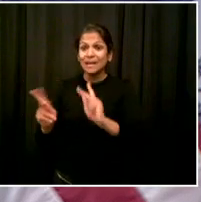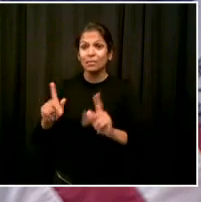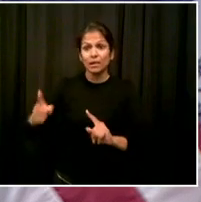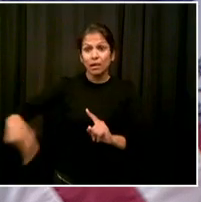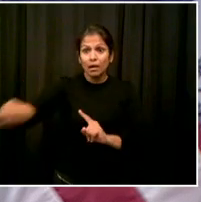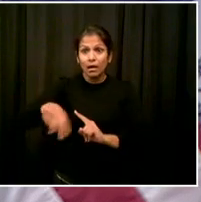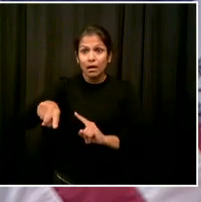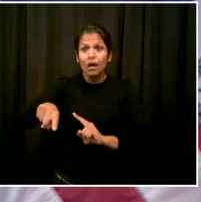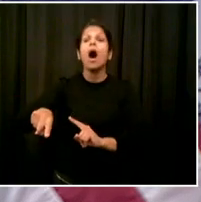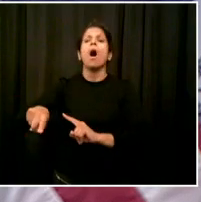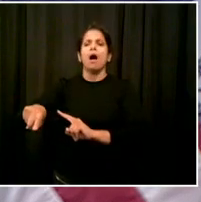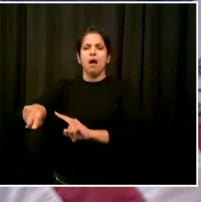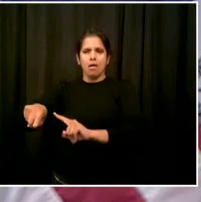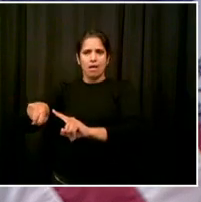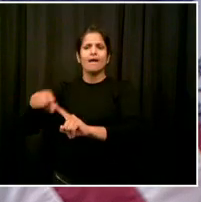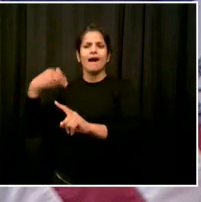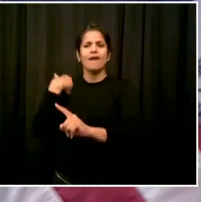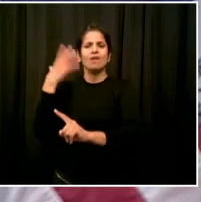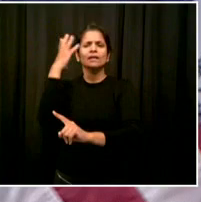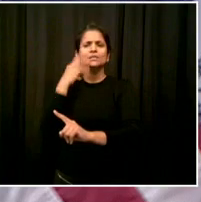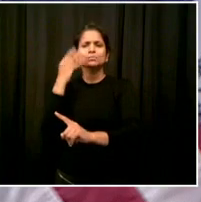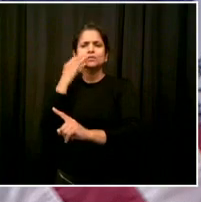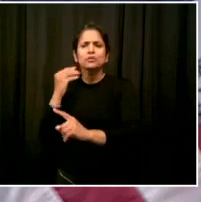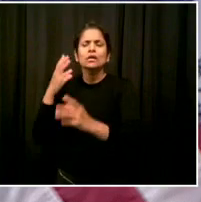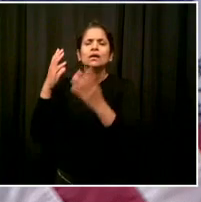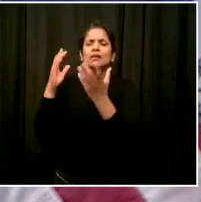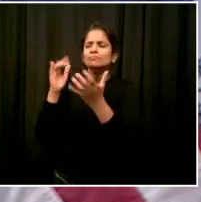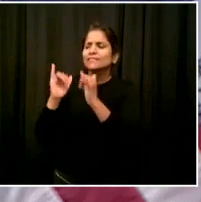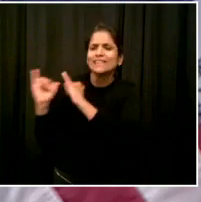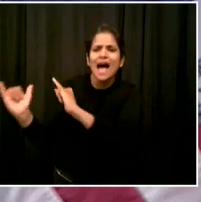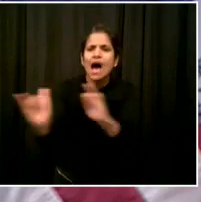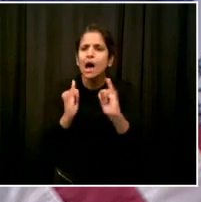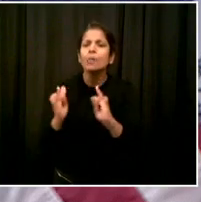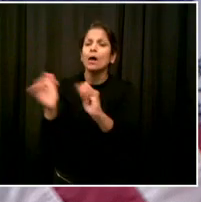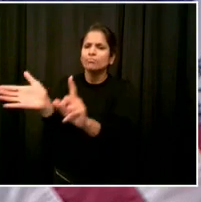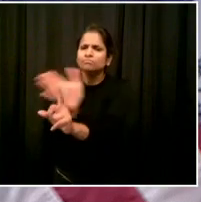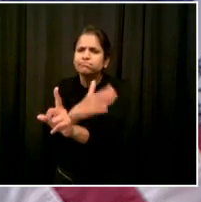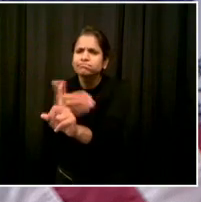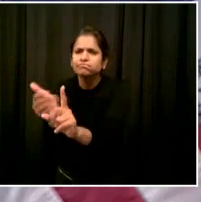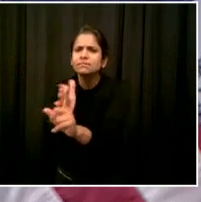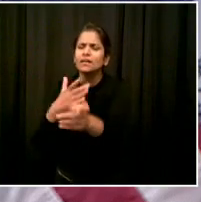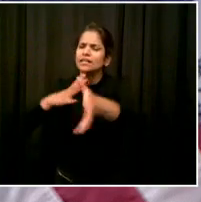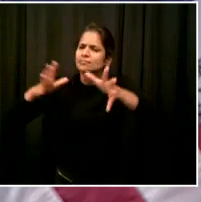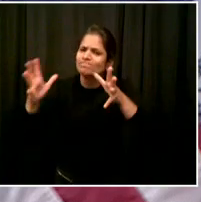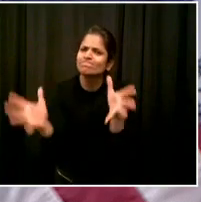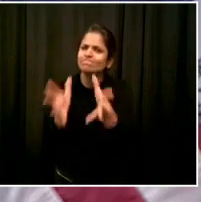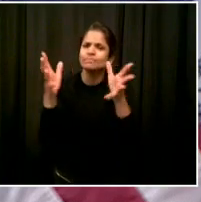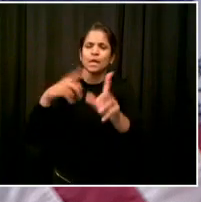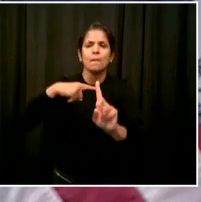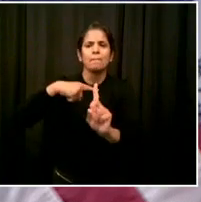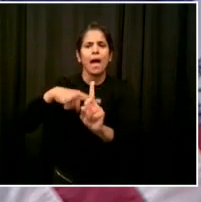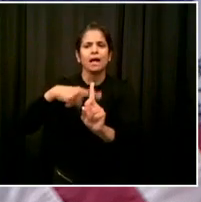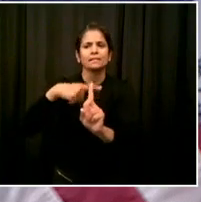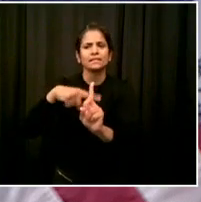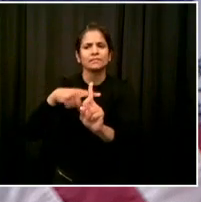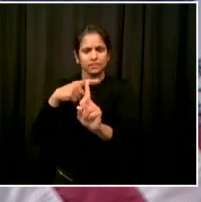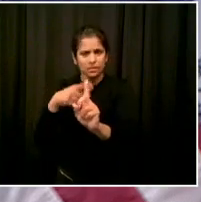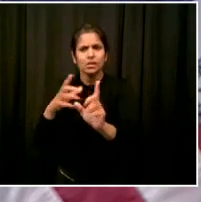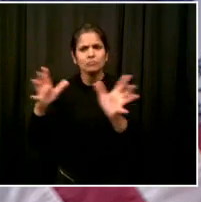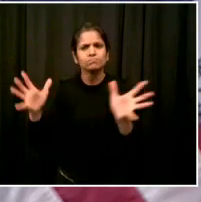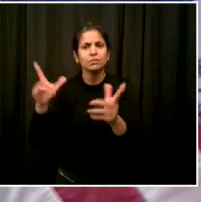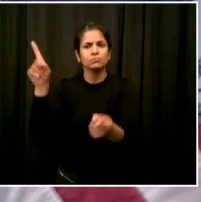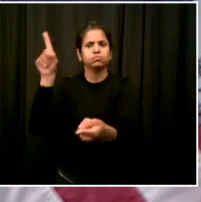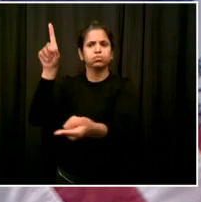Absolutely convinced of its value. We need to do more of it. But to your question about why we've seen the uptick, Juliet, the